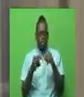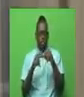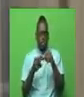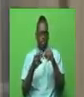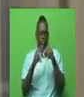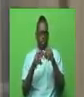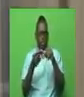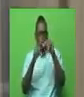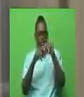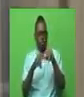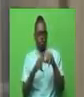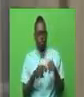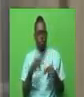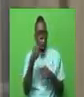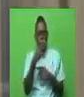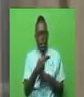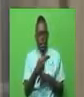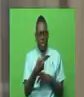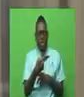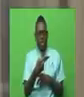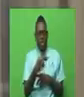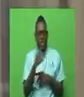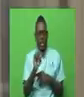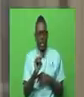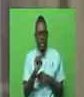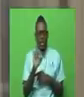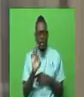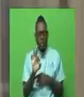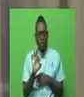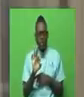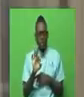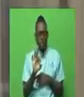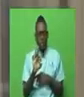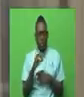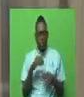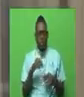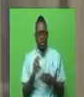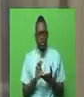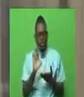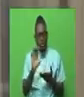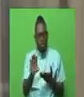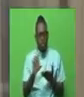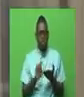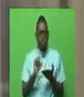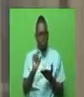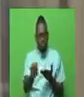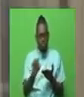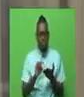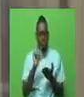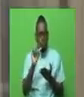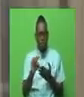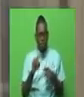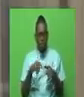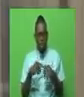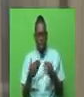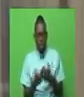and Stabilization Fund, and that's a fact. They were still able to employ 55,000 new jobs, create 55,000 new